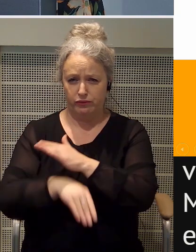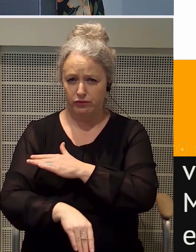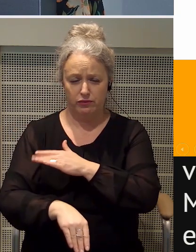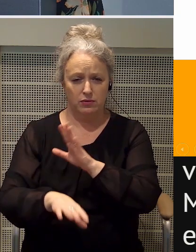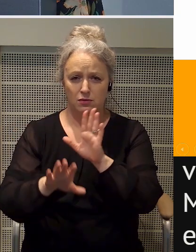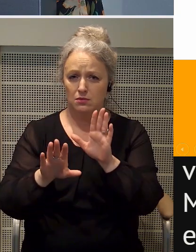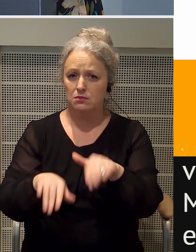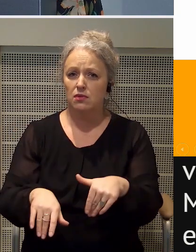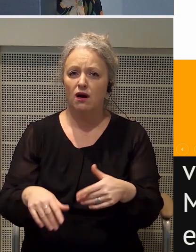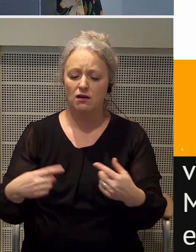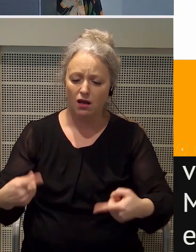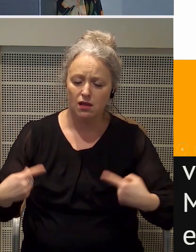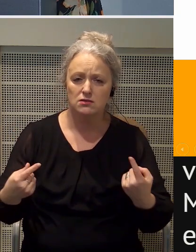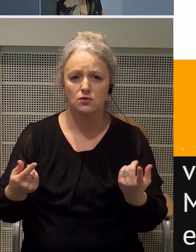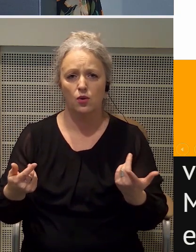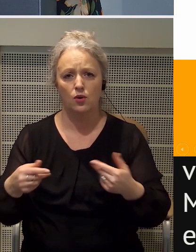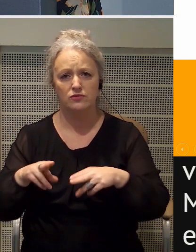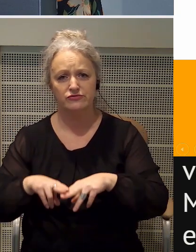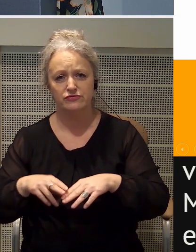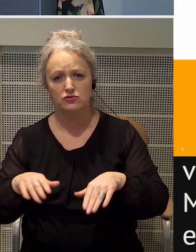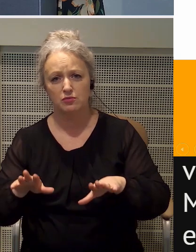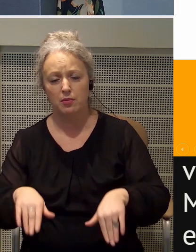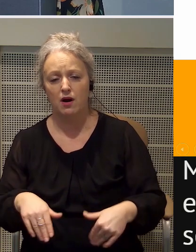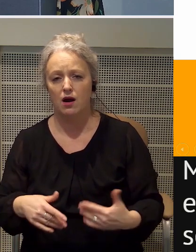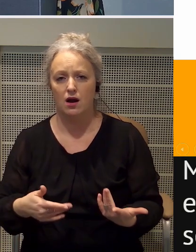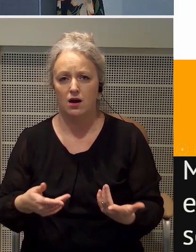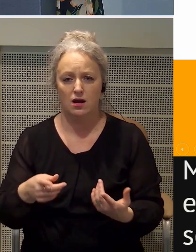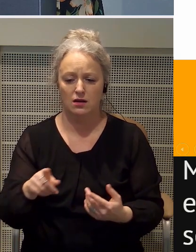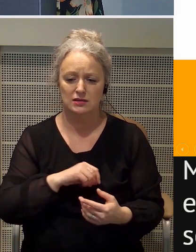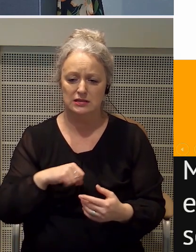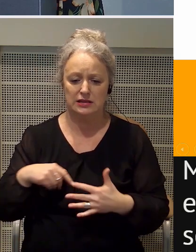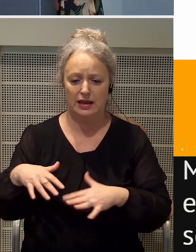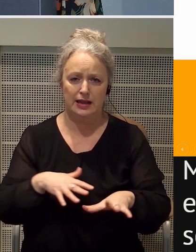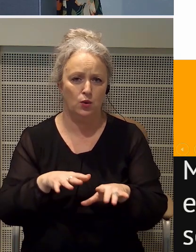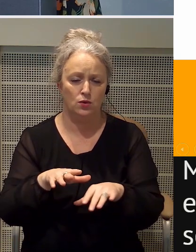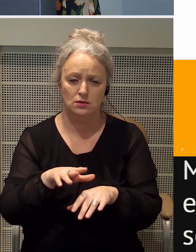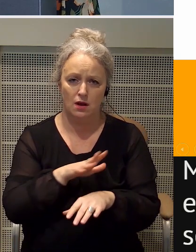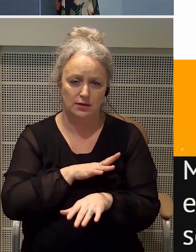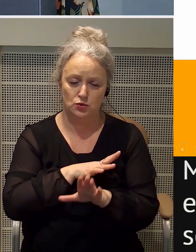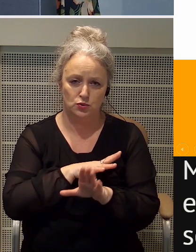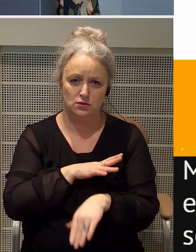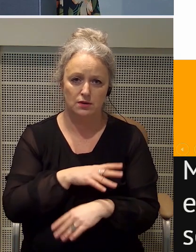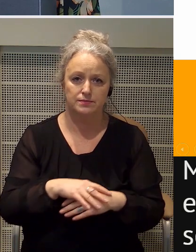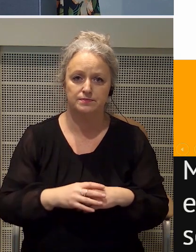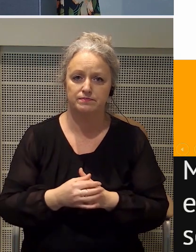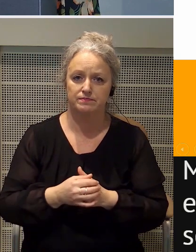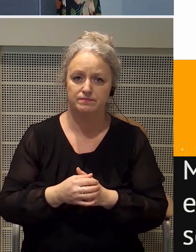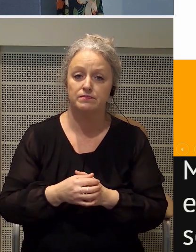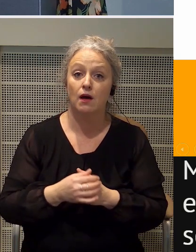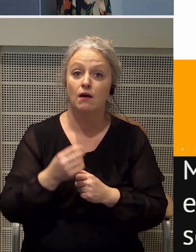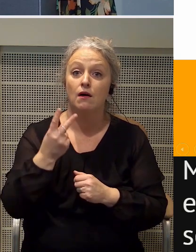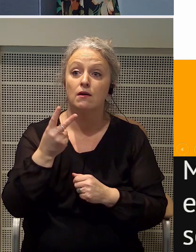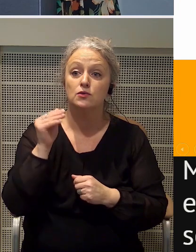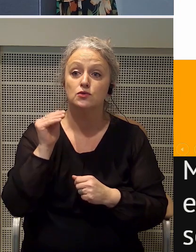of these children is awful. They're in a wheelchair. They are succumbed to